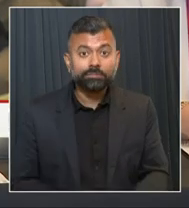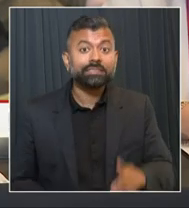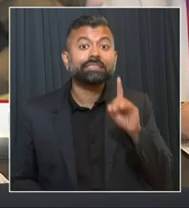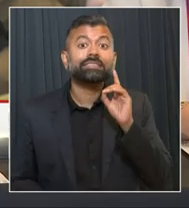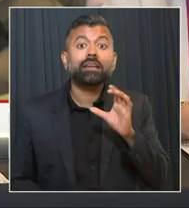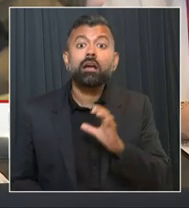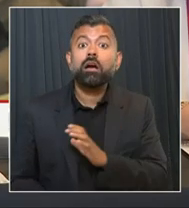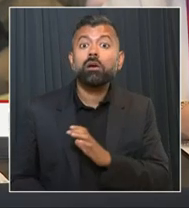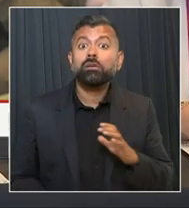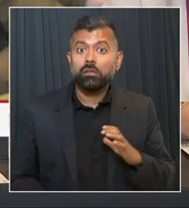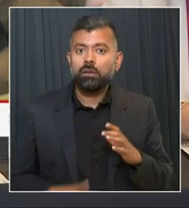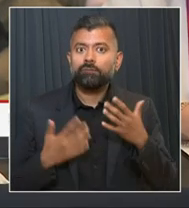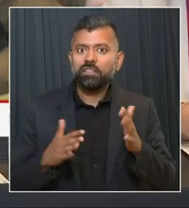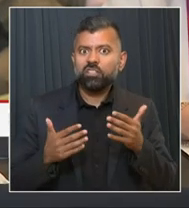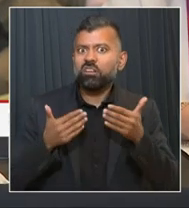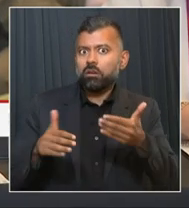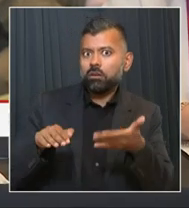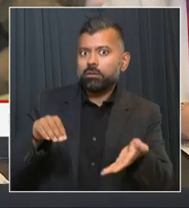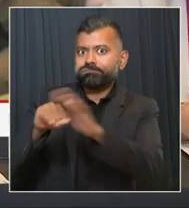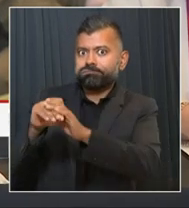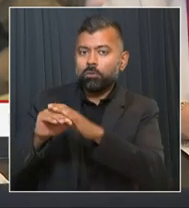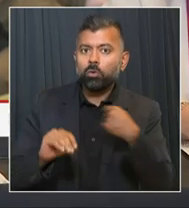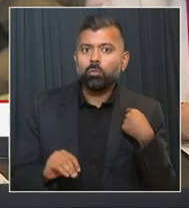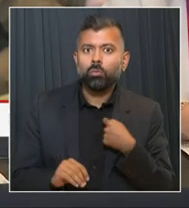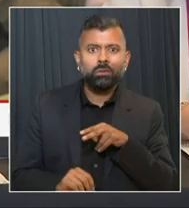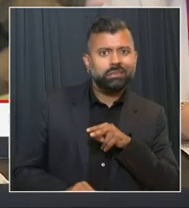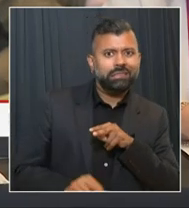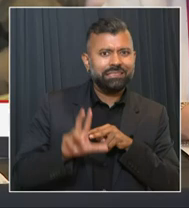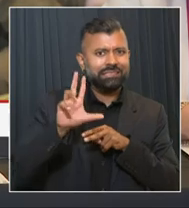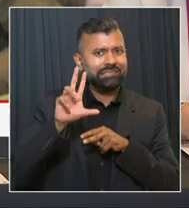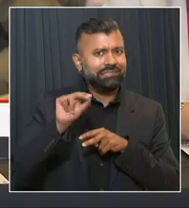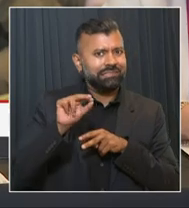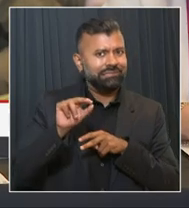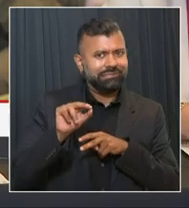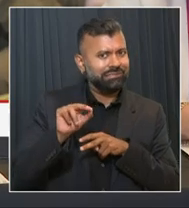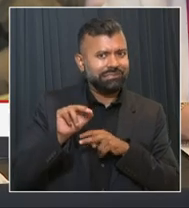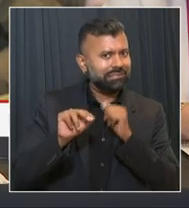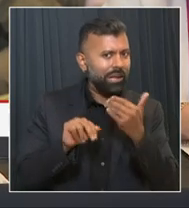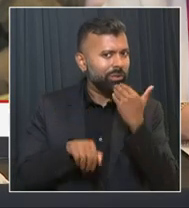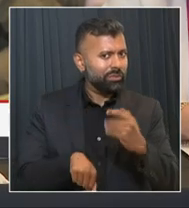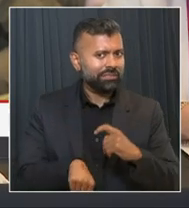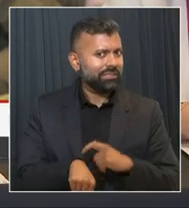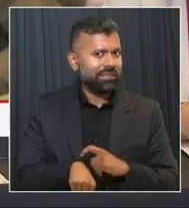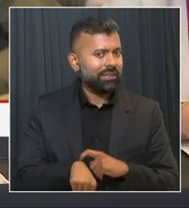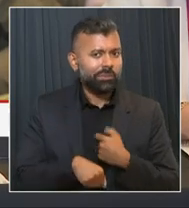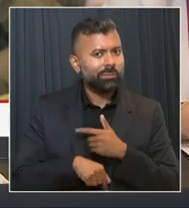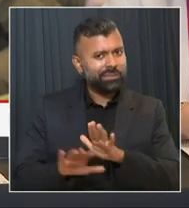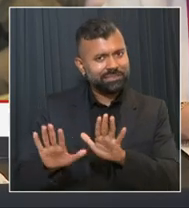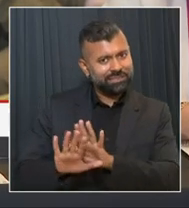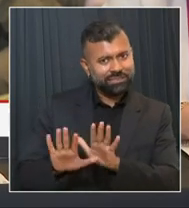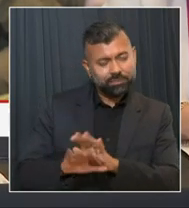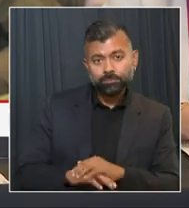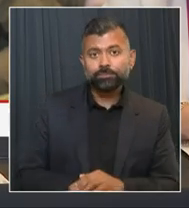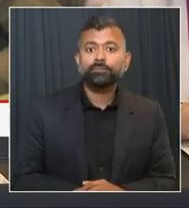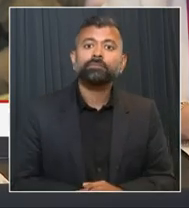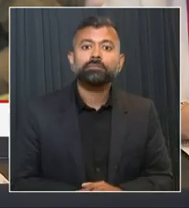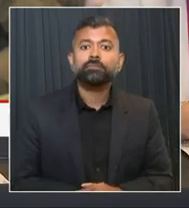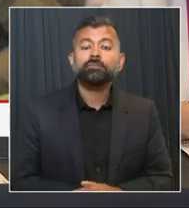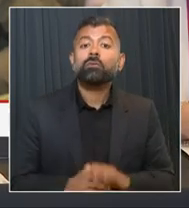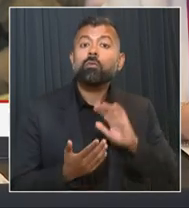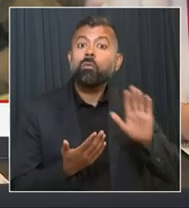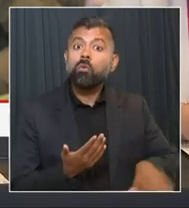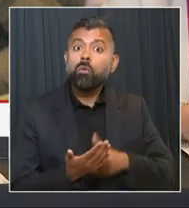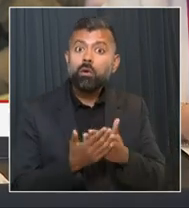to a level we thought was too high. While we haven't been able to roll all of the delta back,